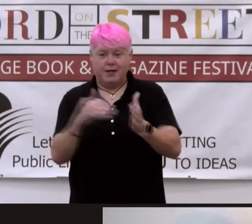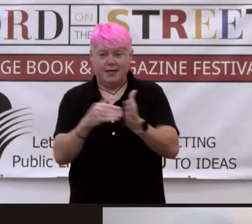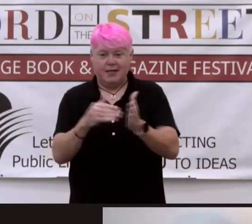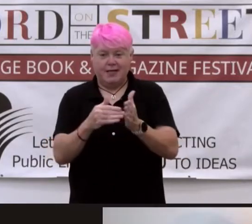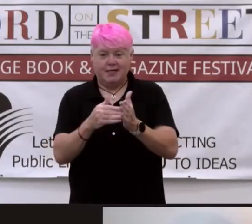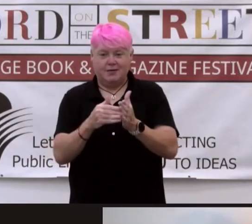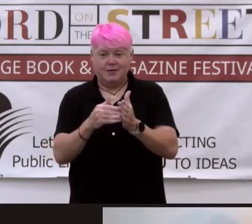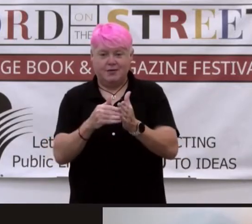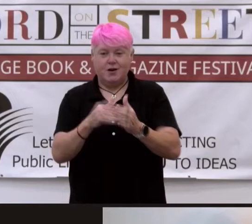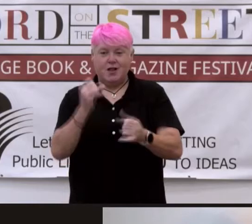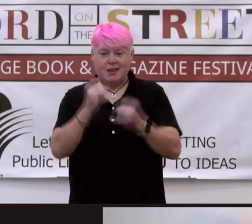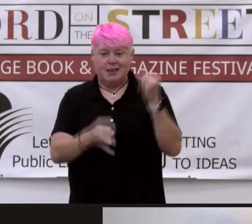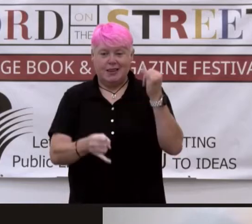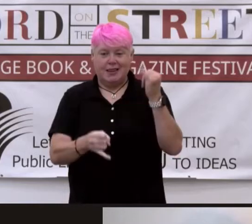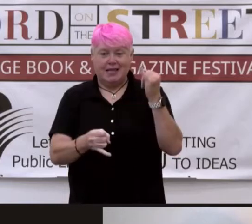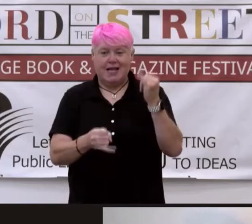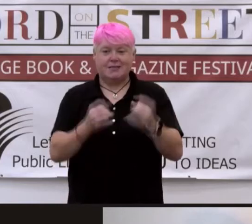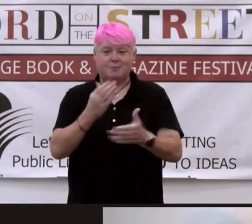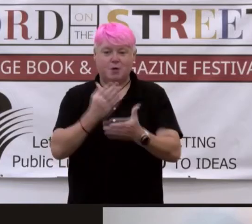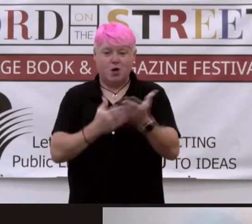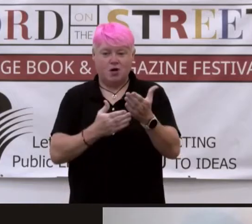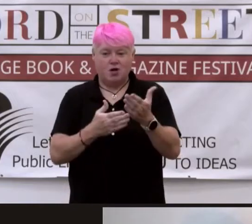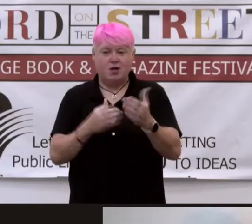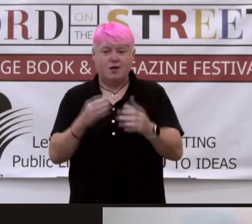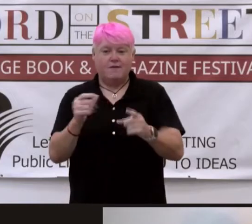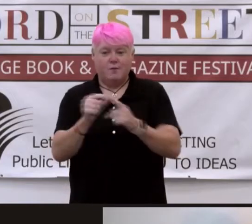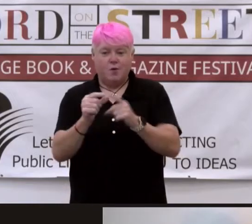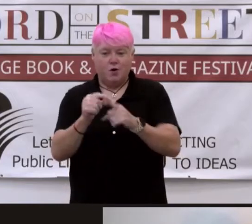our final session here at the Word on the Street teen area.